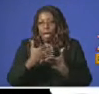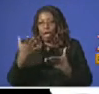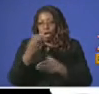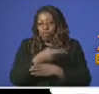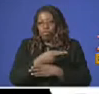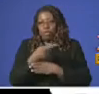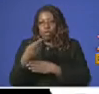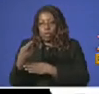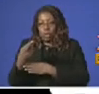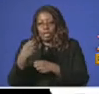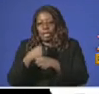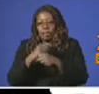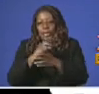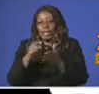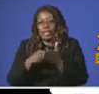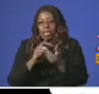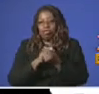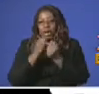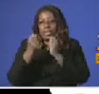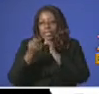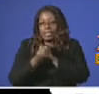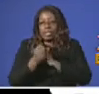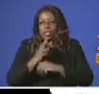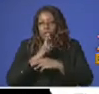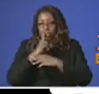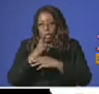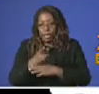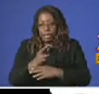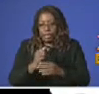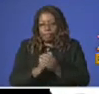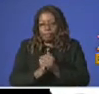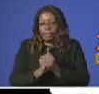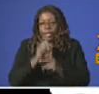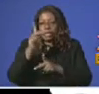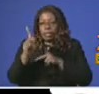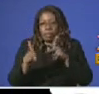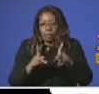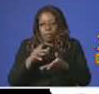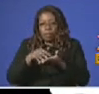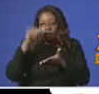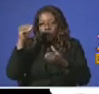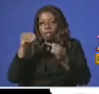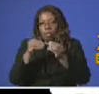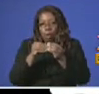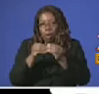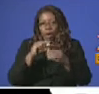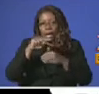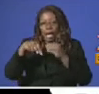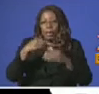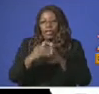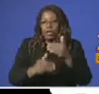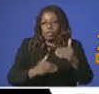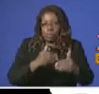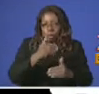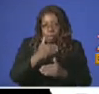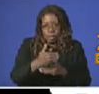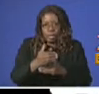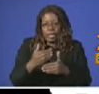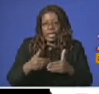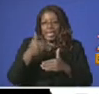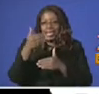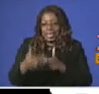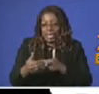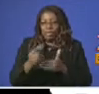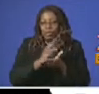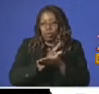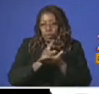to making this transition a reality. The public will hear more of the details of this process in the upcoming weeks.